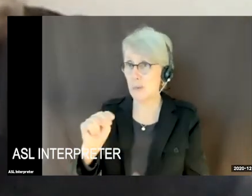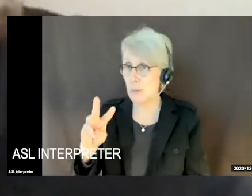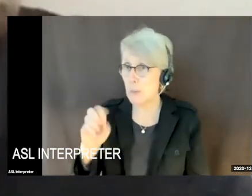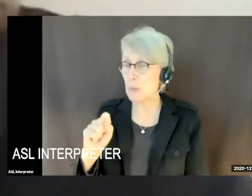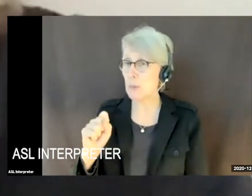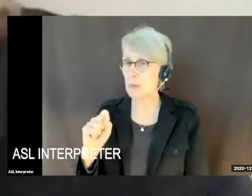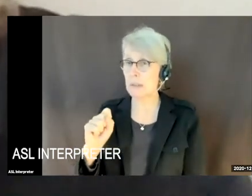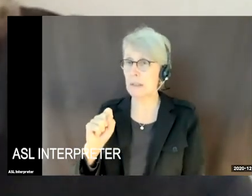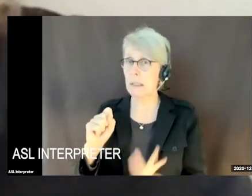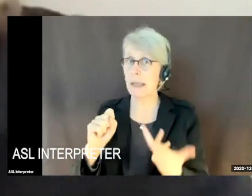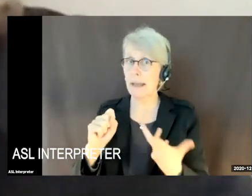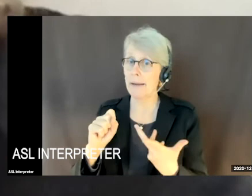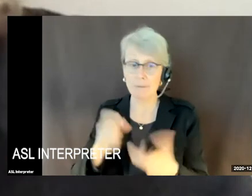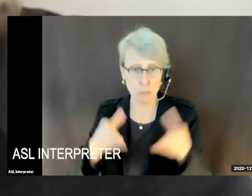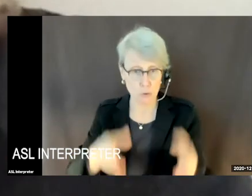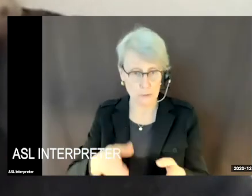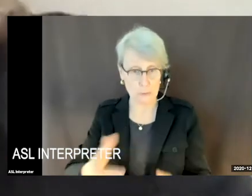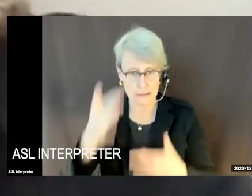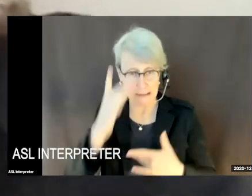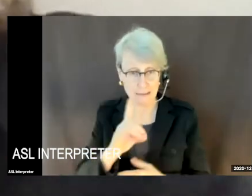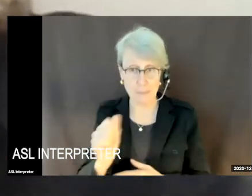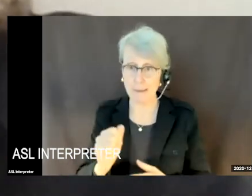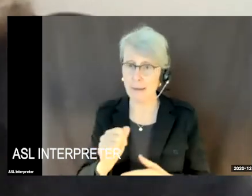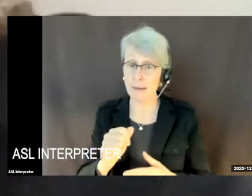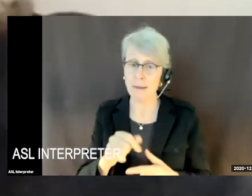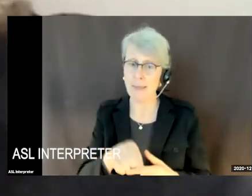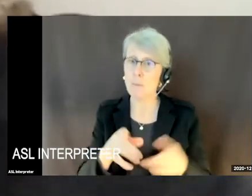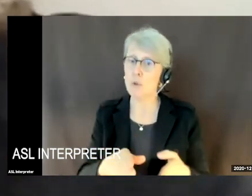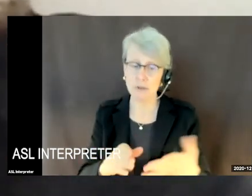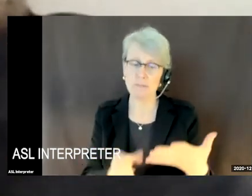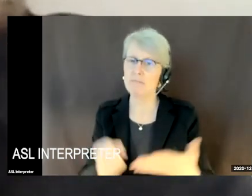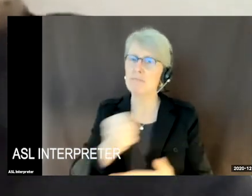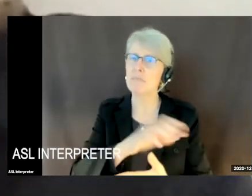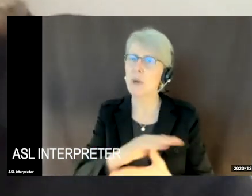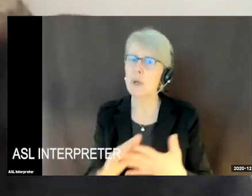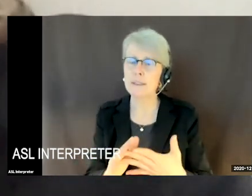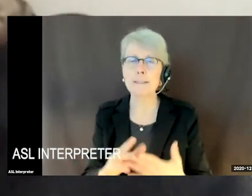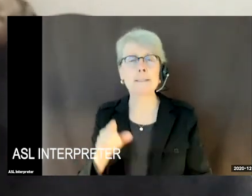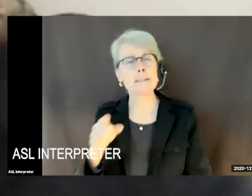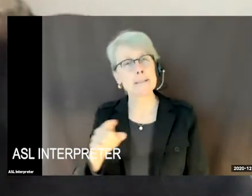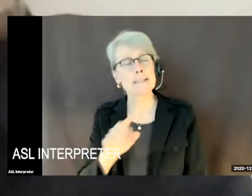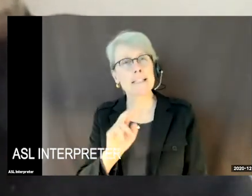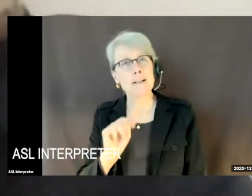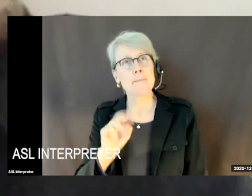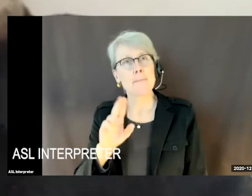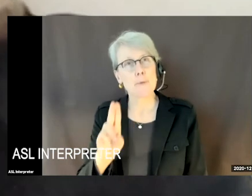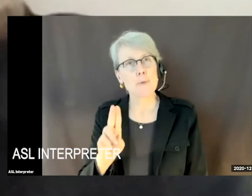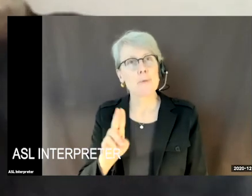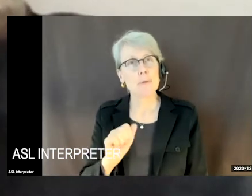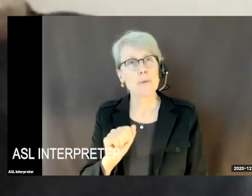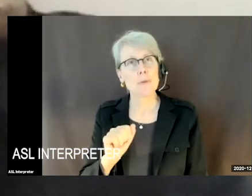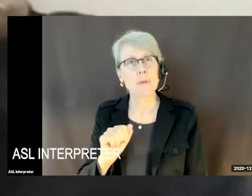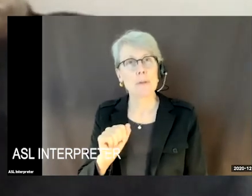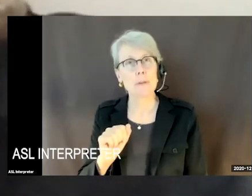having with others in your school, or are you seeing things in the media about people with disabilities and the triage protocols?